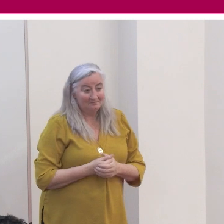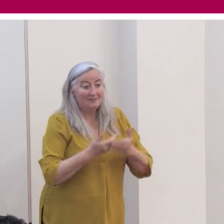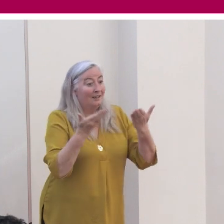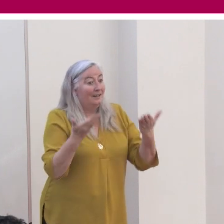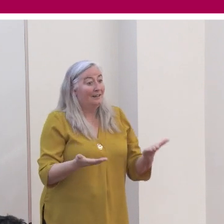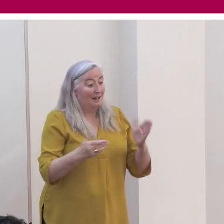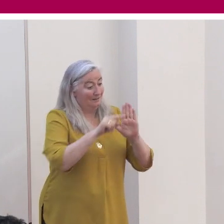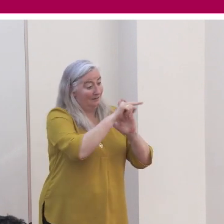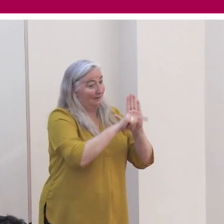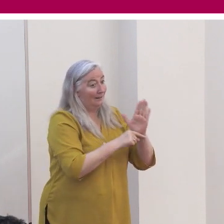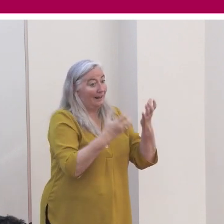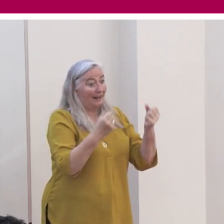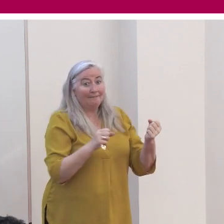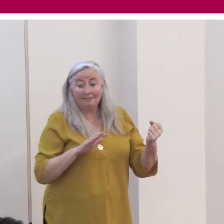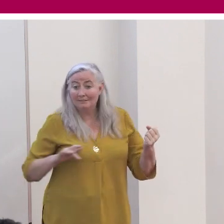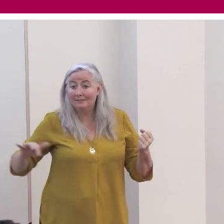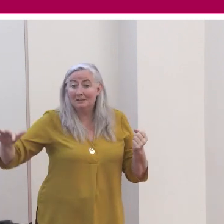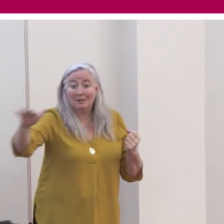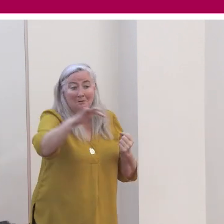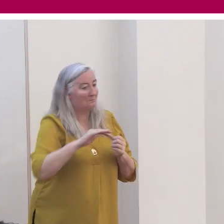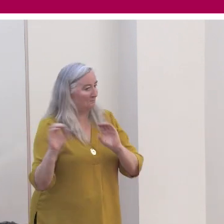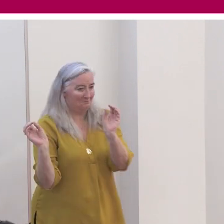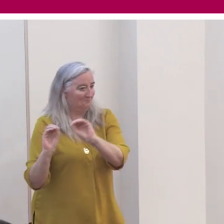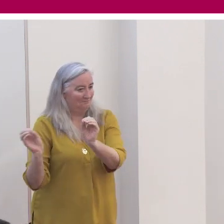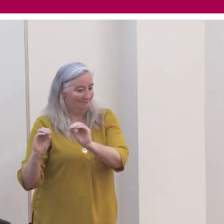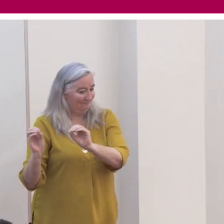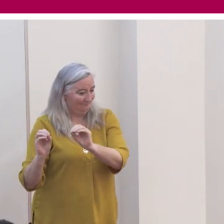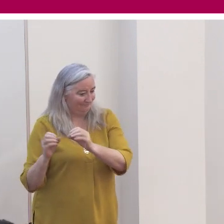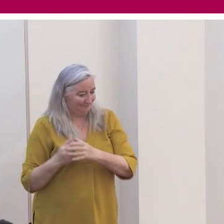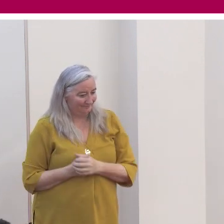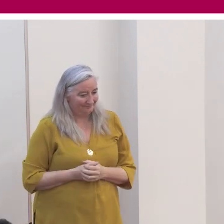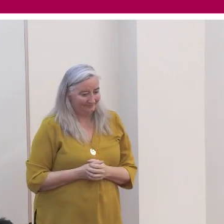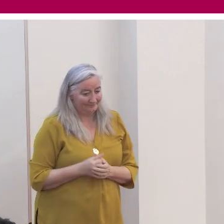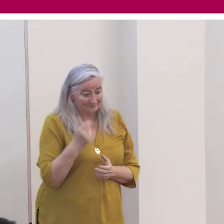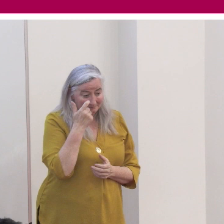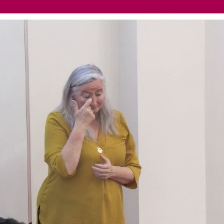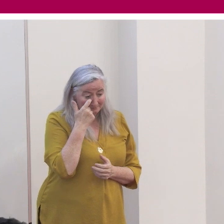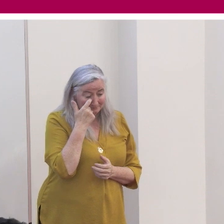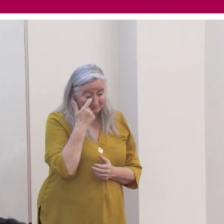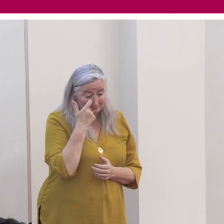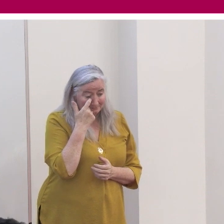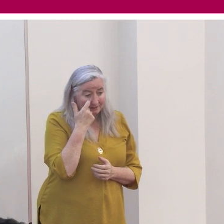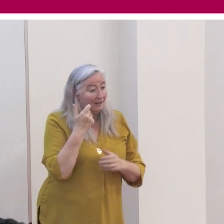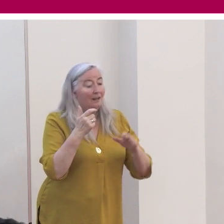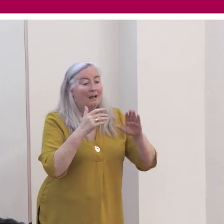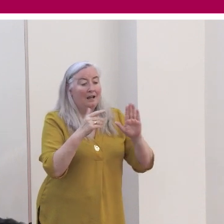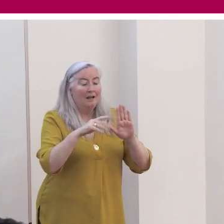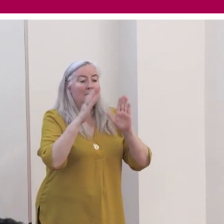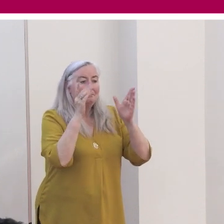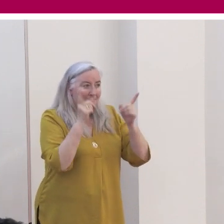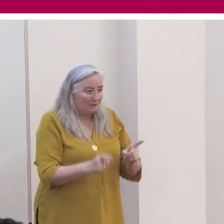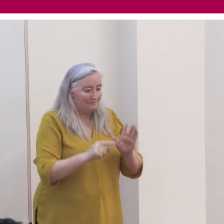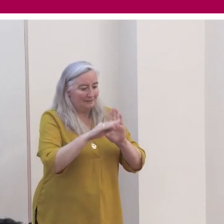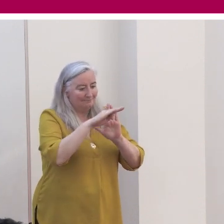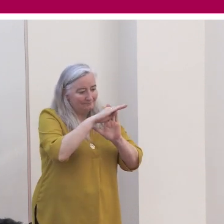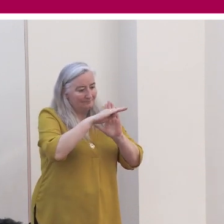which is basically using a variety of methods to communicate, whether orally, whether writing, whether